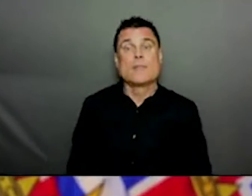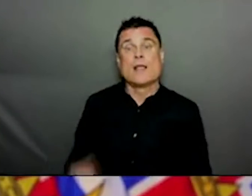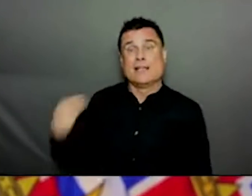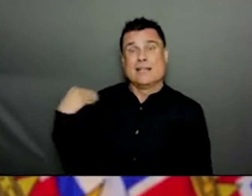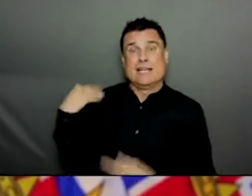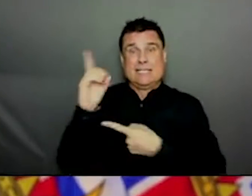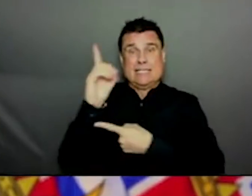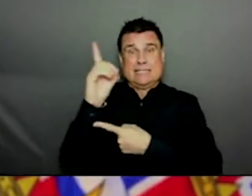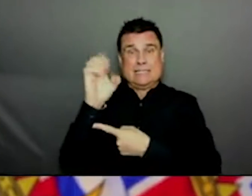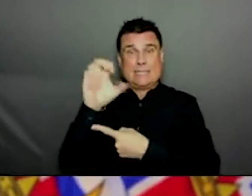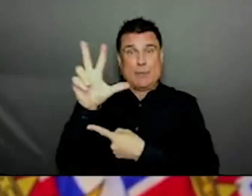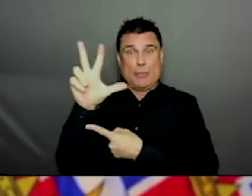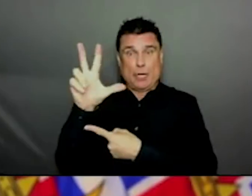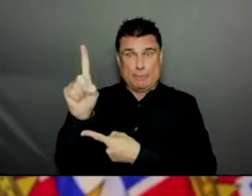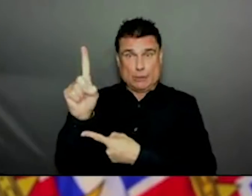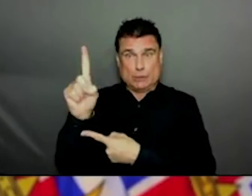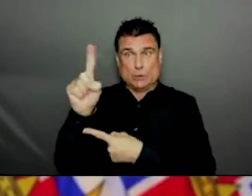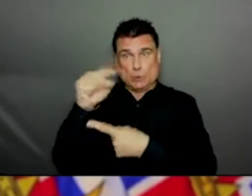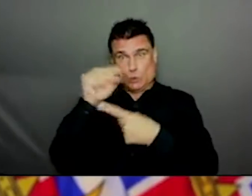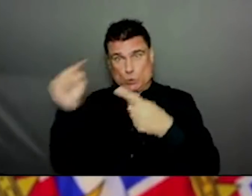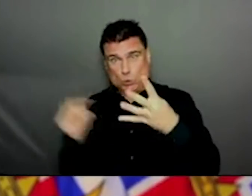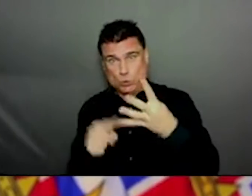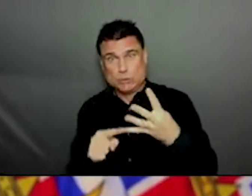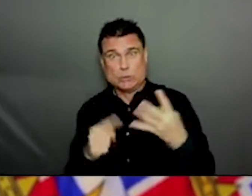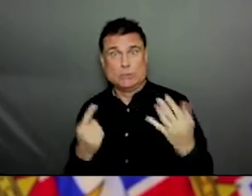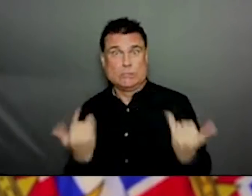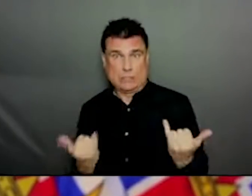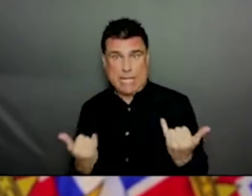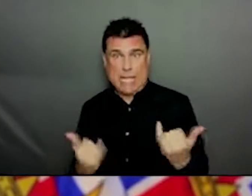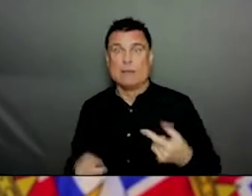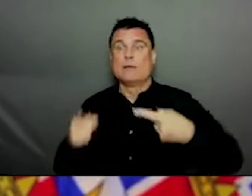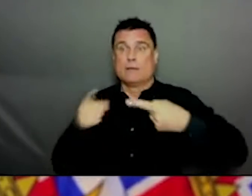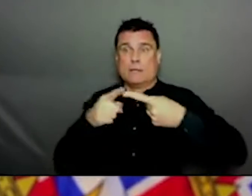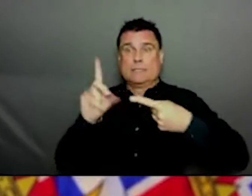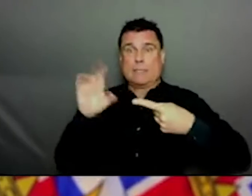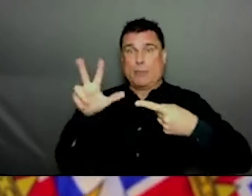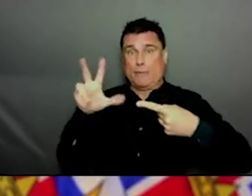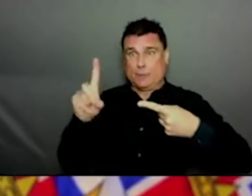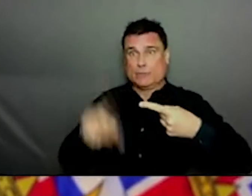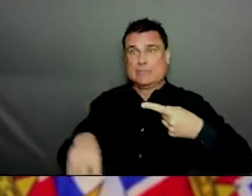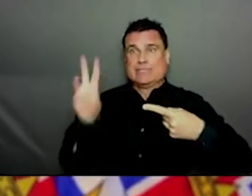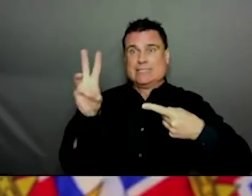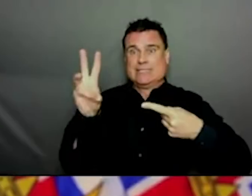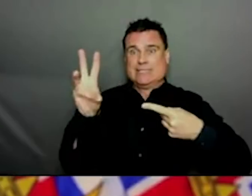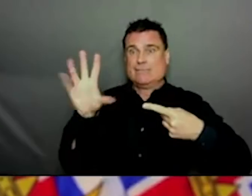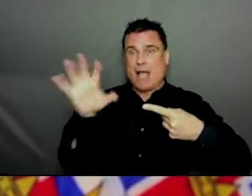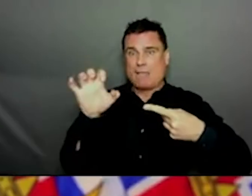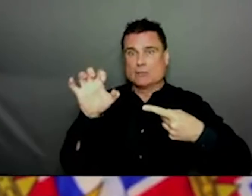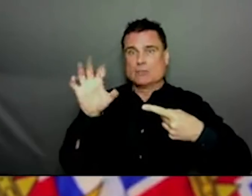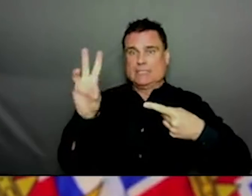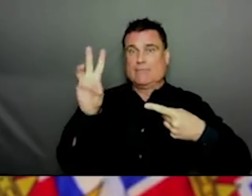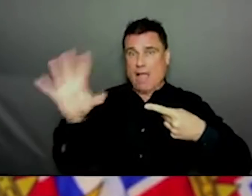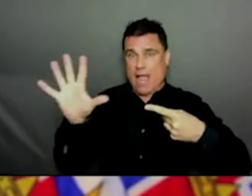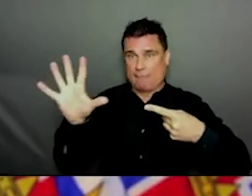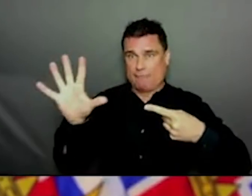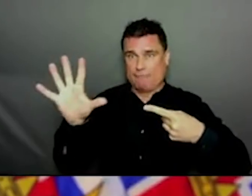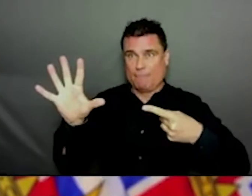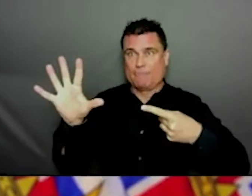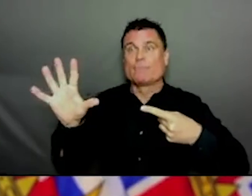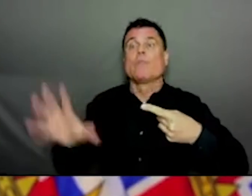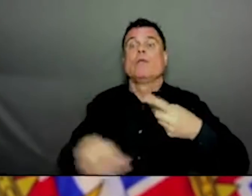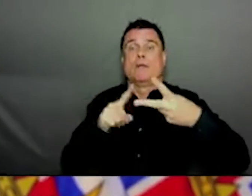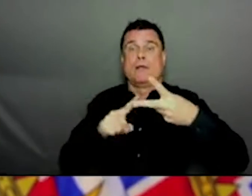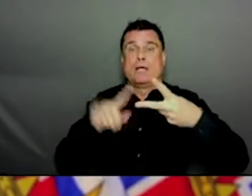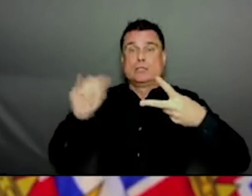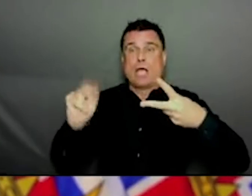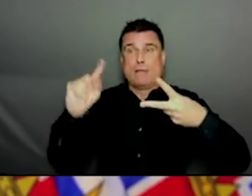on December 31st to January 1st, we had 565 new cases diagnosed in British Columbia. From